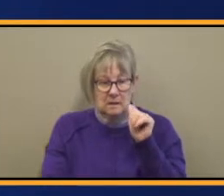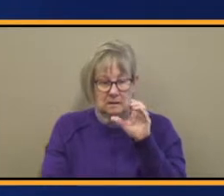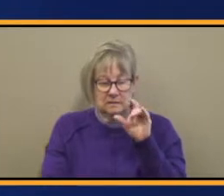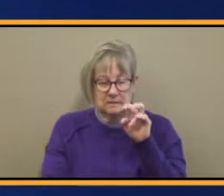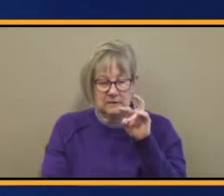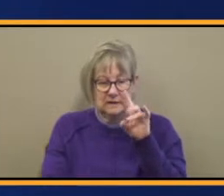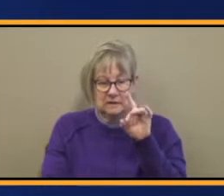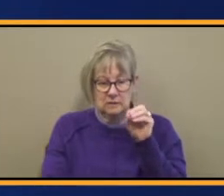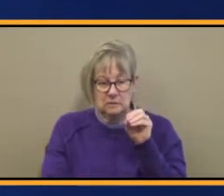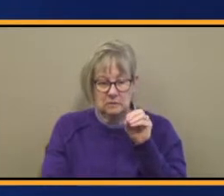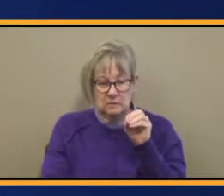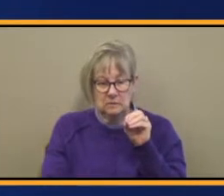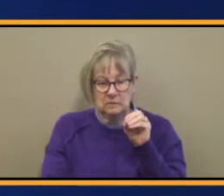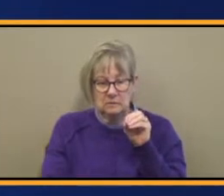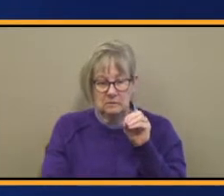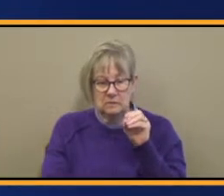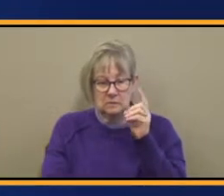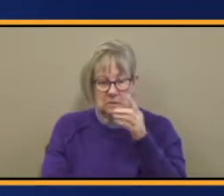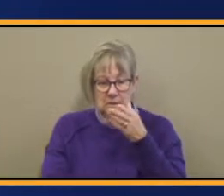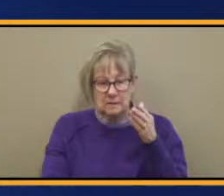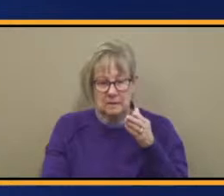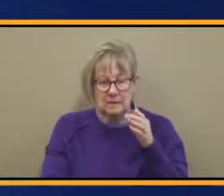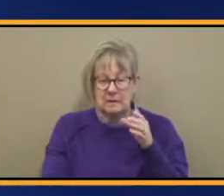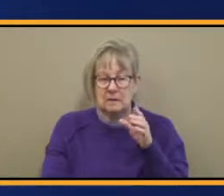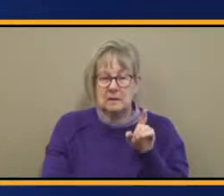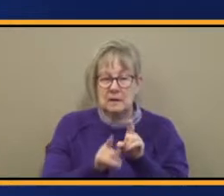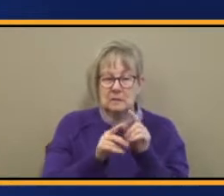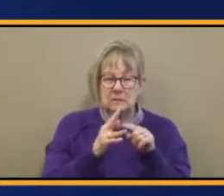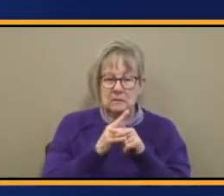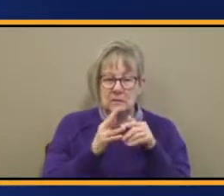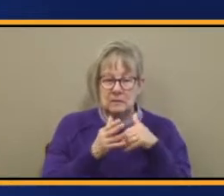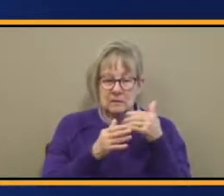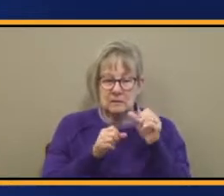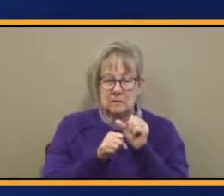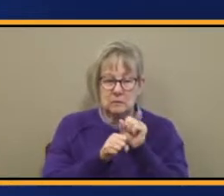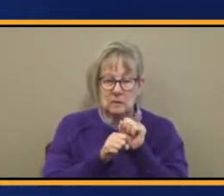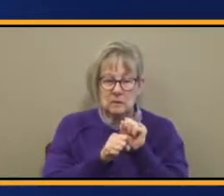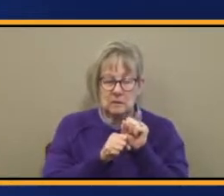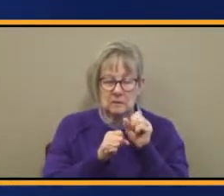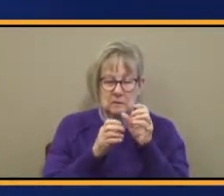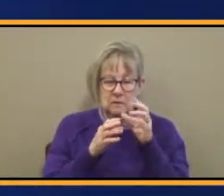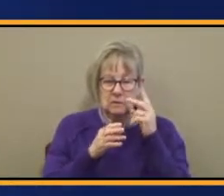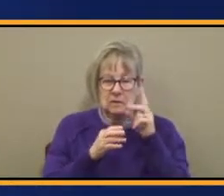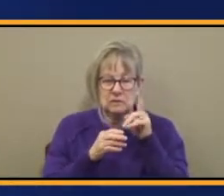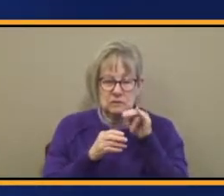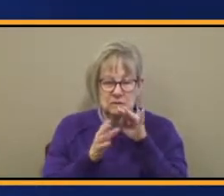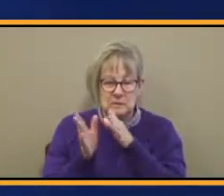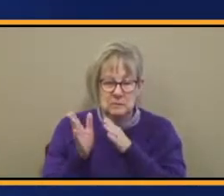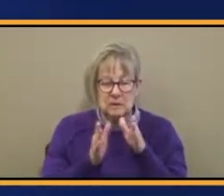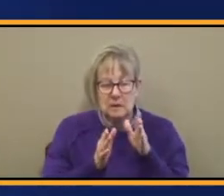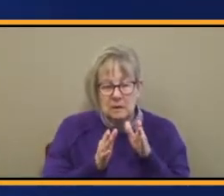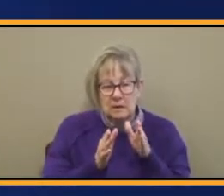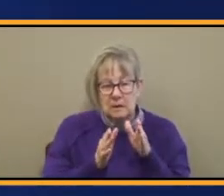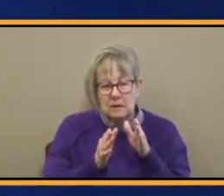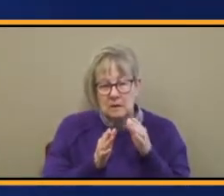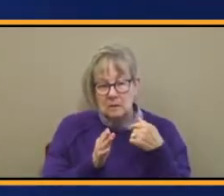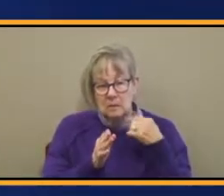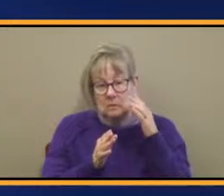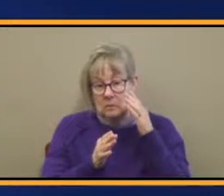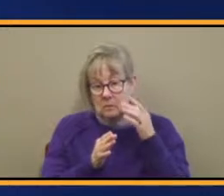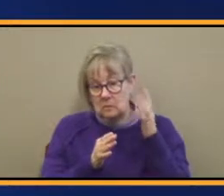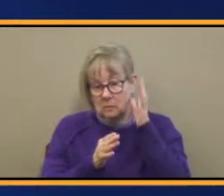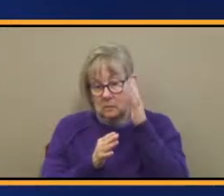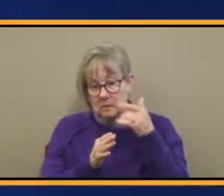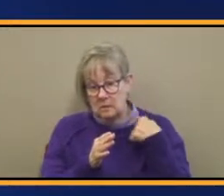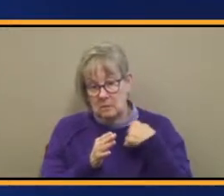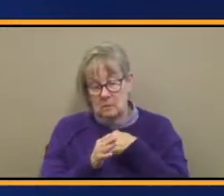I guess one thing that as we're going into this, we just did our strategic plan, and I was looking at slide 9. So are we going